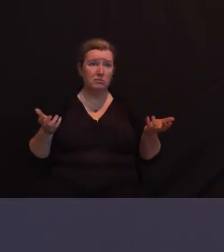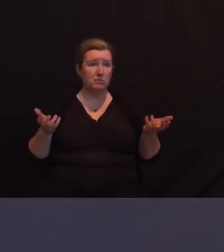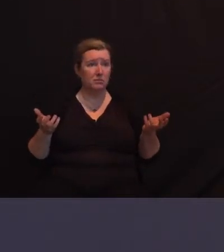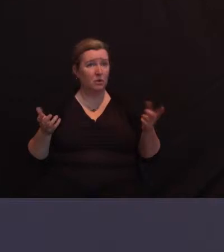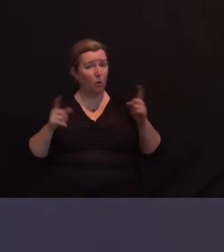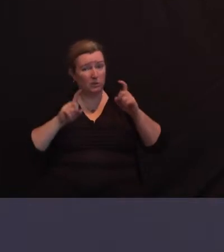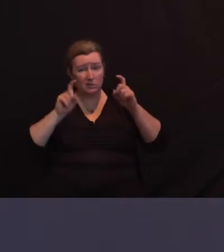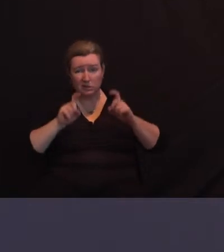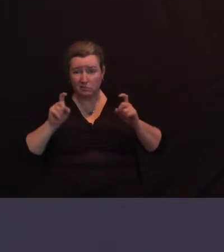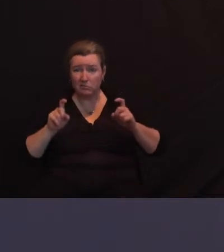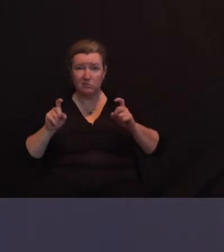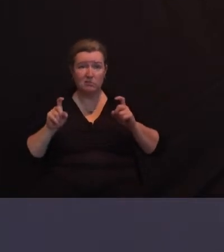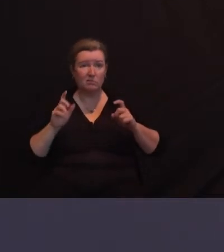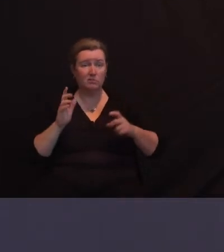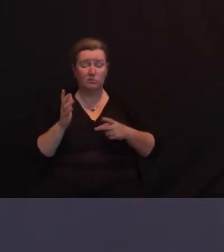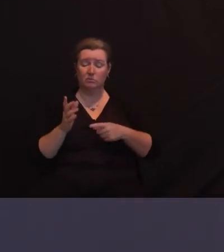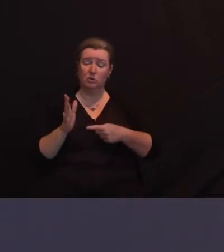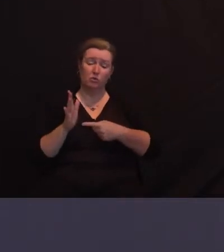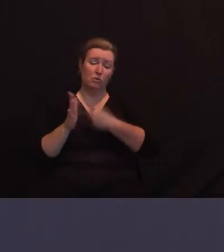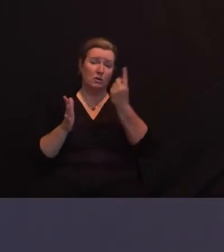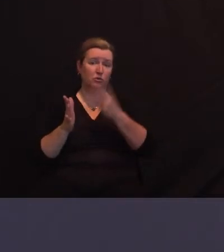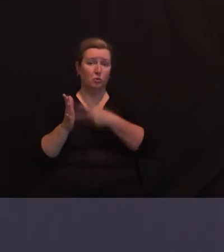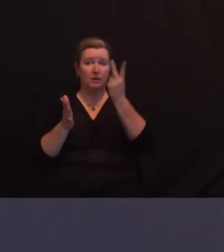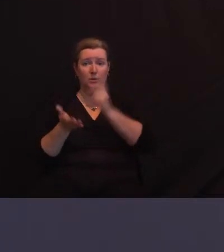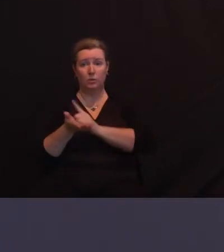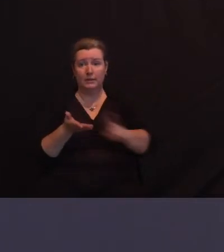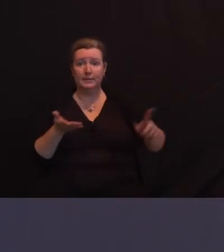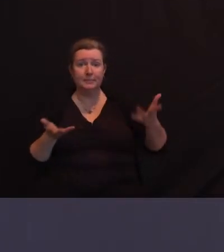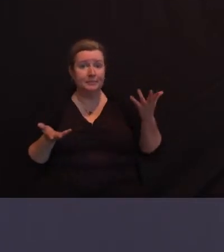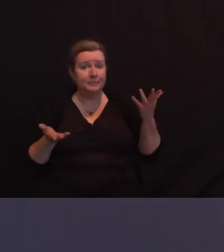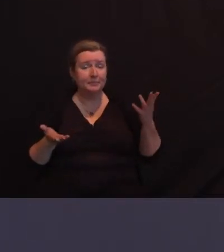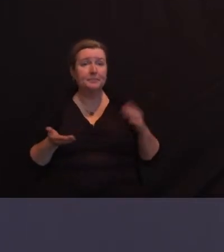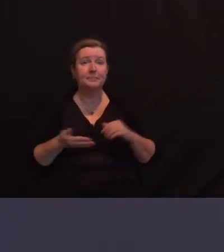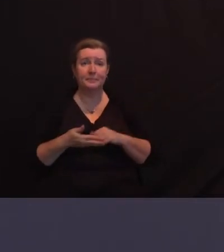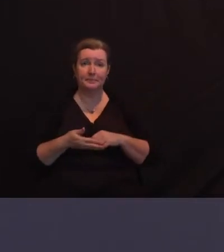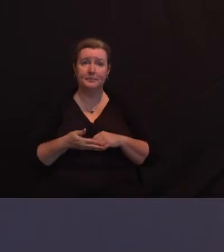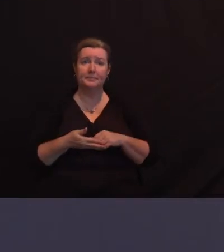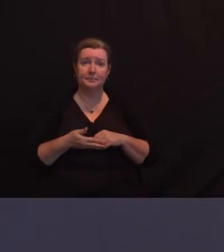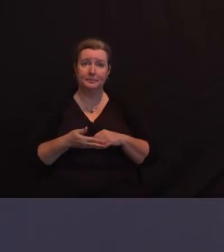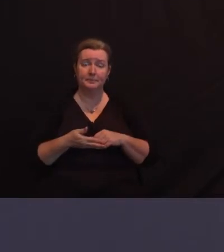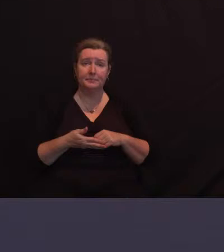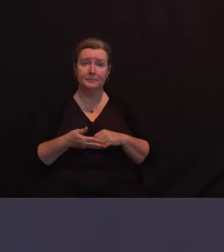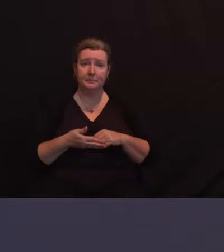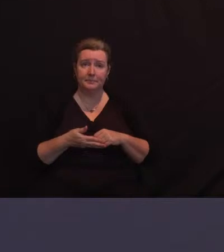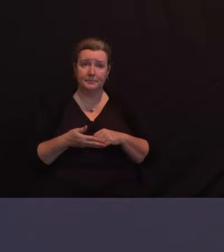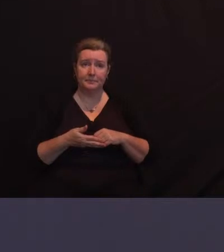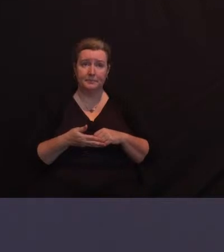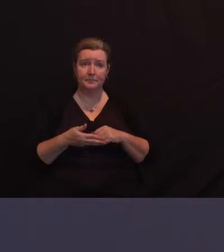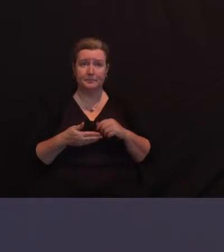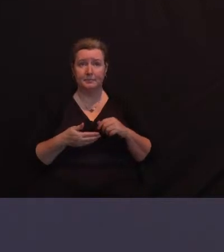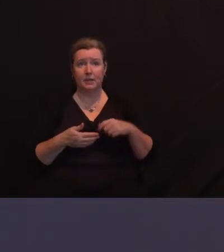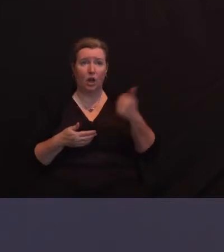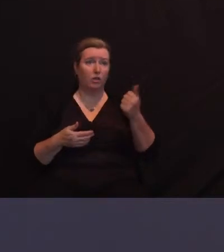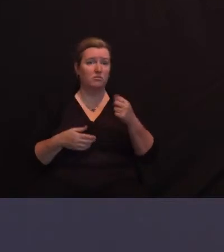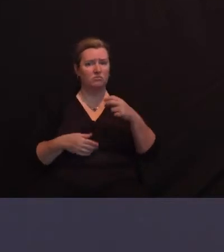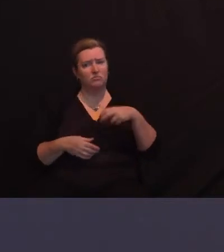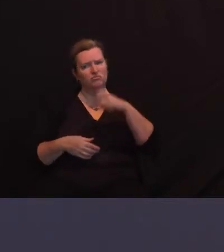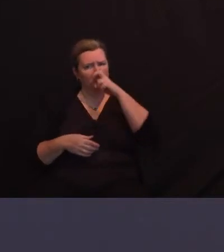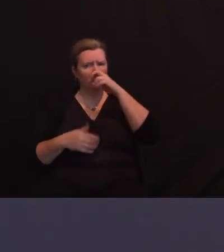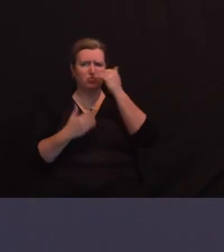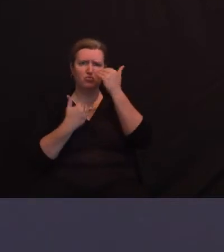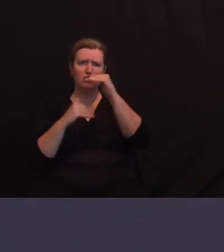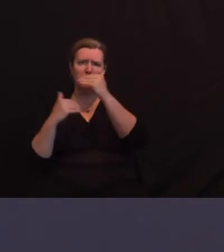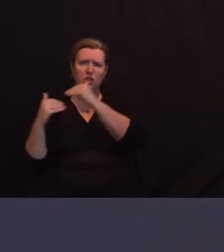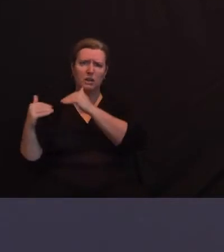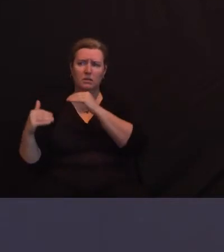testing. No more restrictions that we're making news with, but we keep everything on the table. Judy